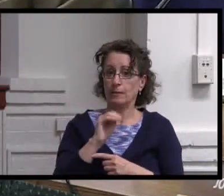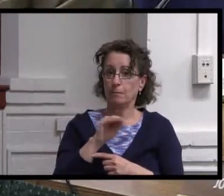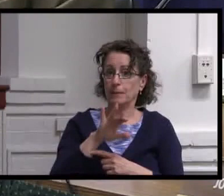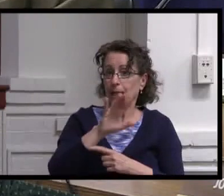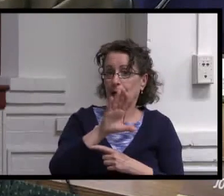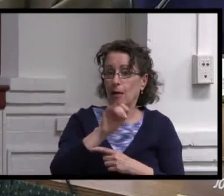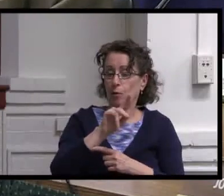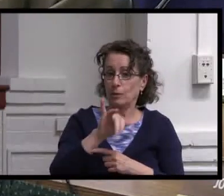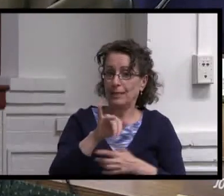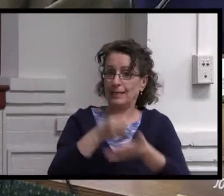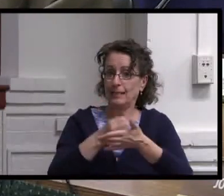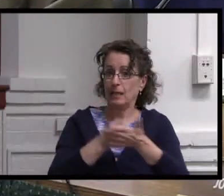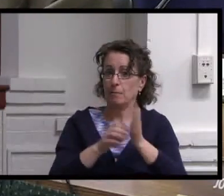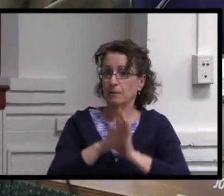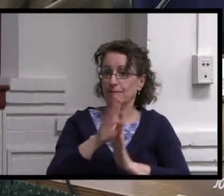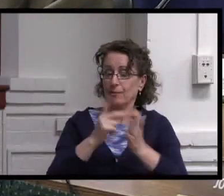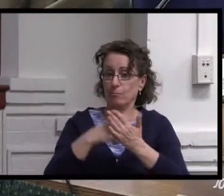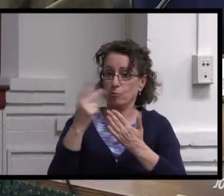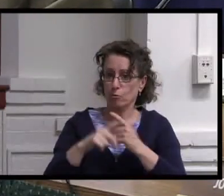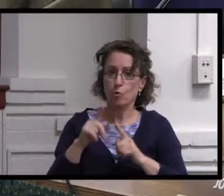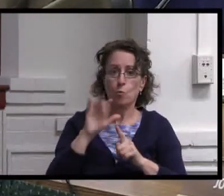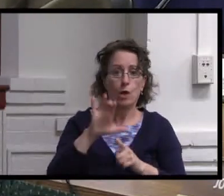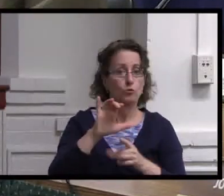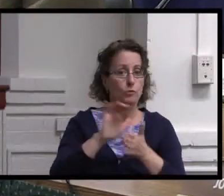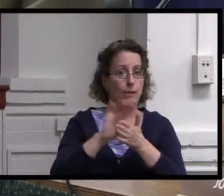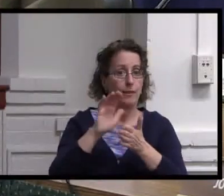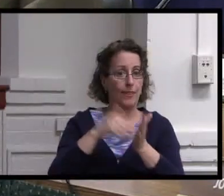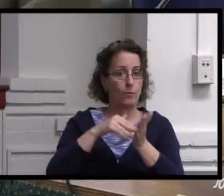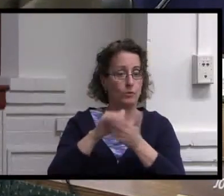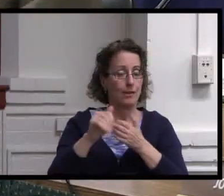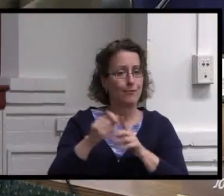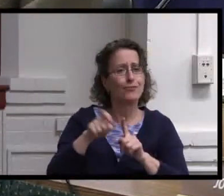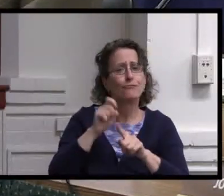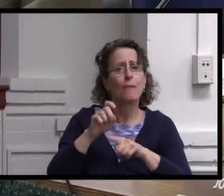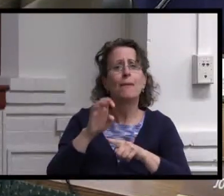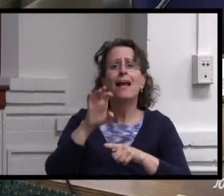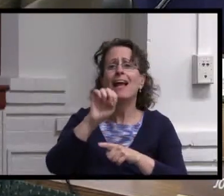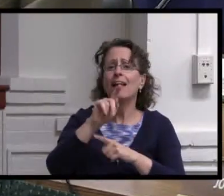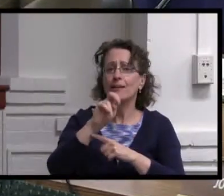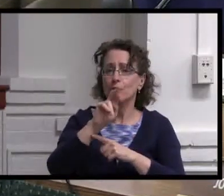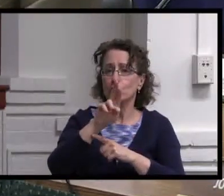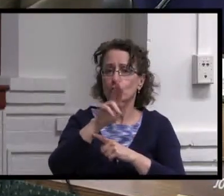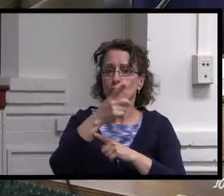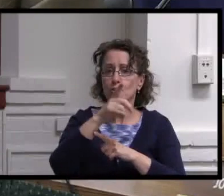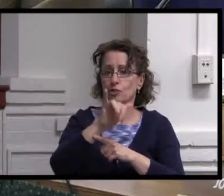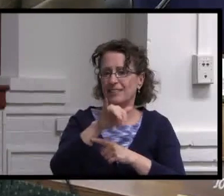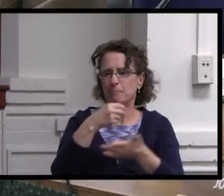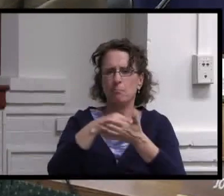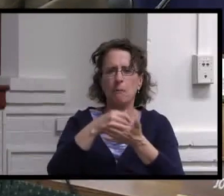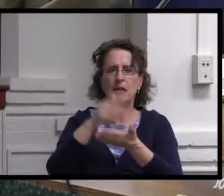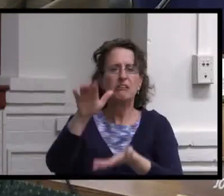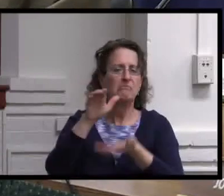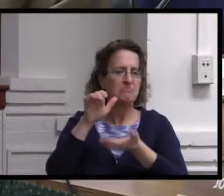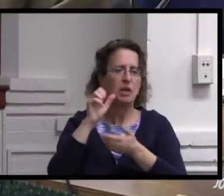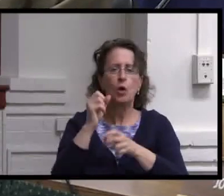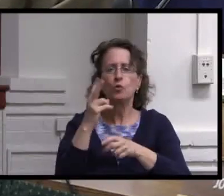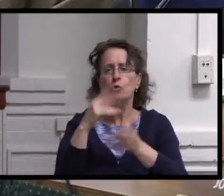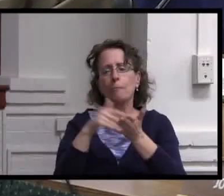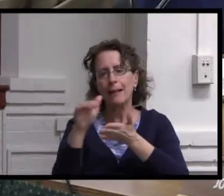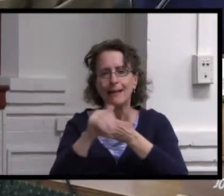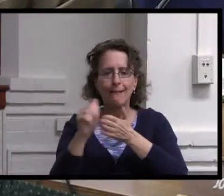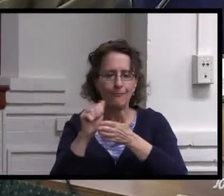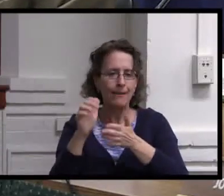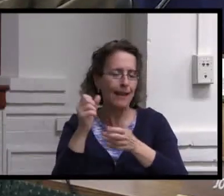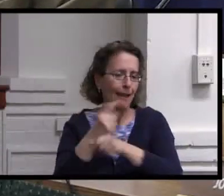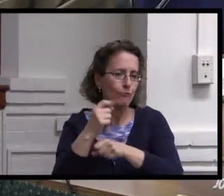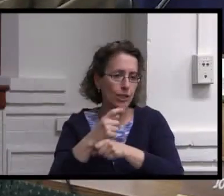which is the Entergy money that was committed for economic development here in Windham County. $100,000